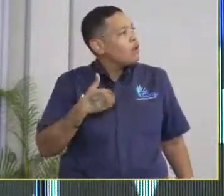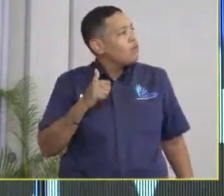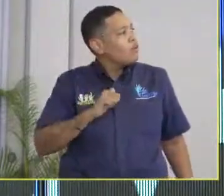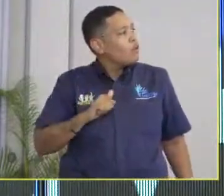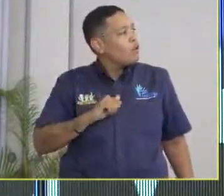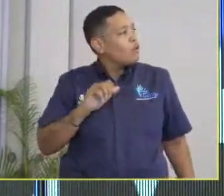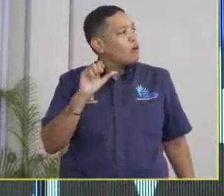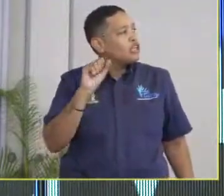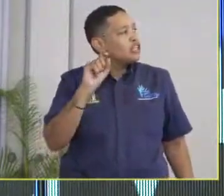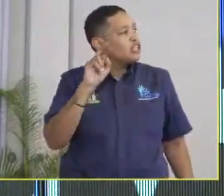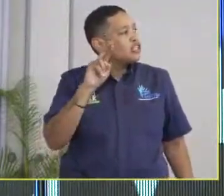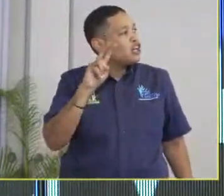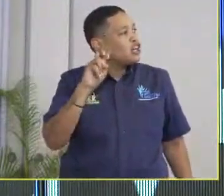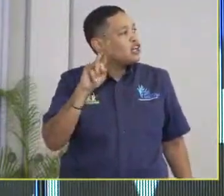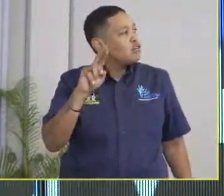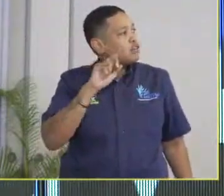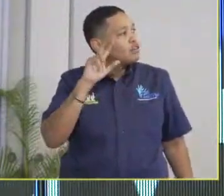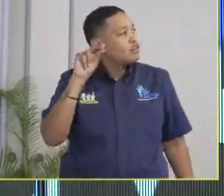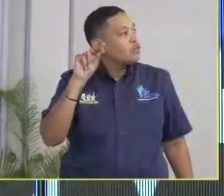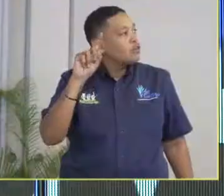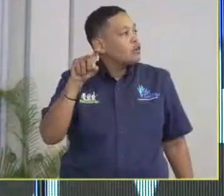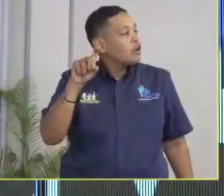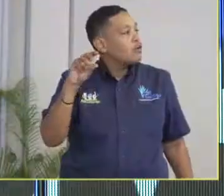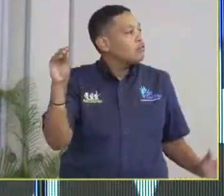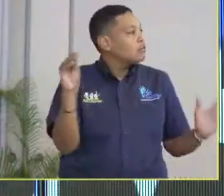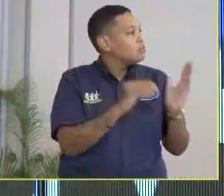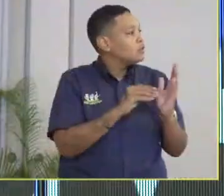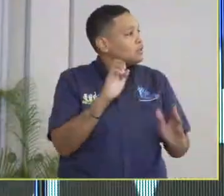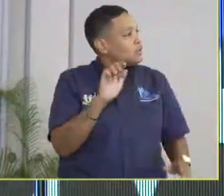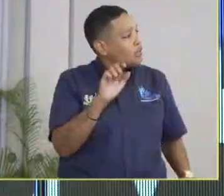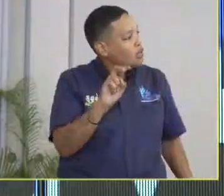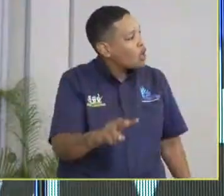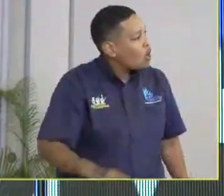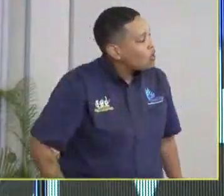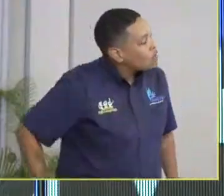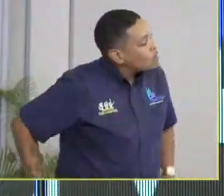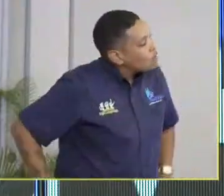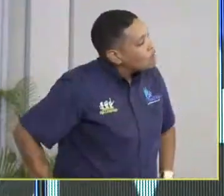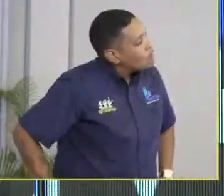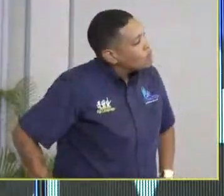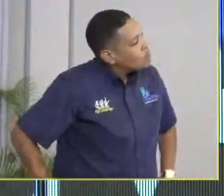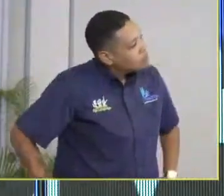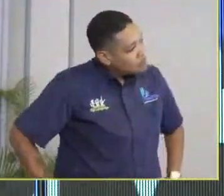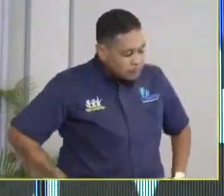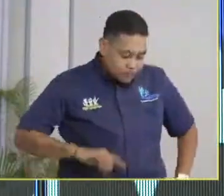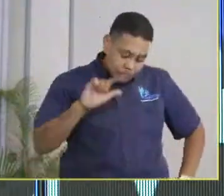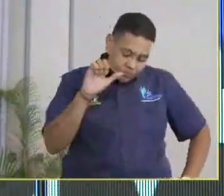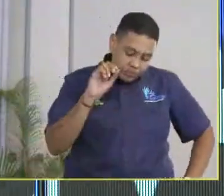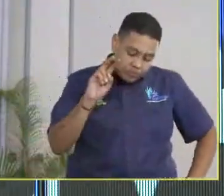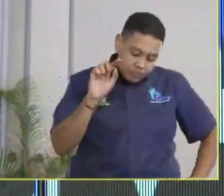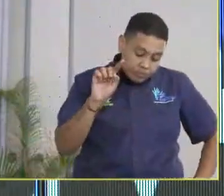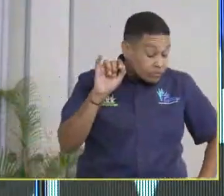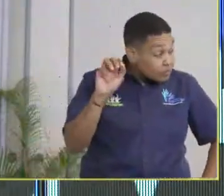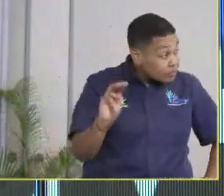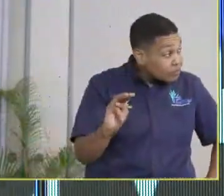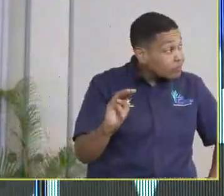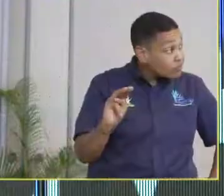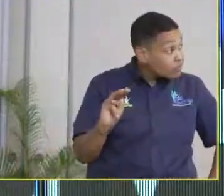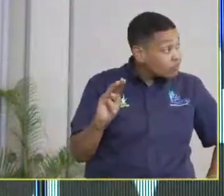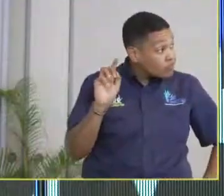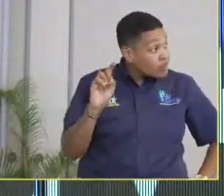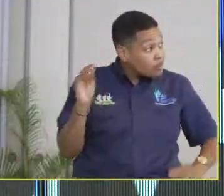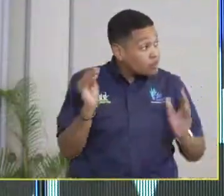were going to, no, they said, no, it's going to have to be at eGov. It's .gov.jm and a lot of things.